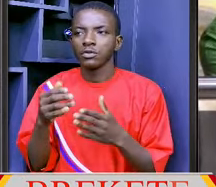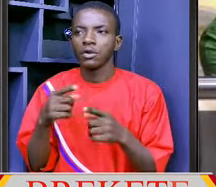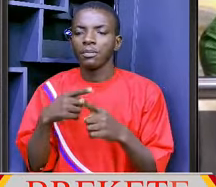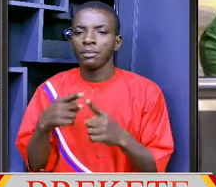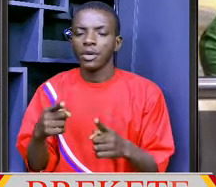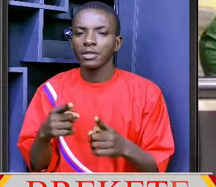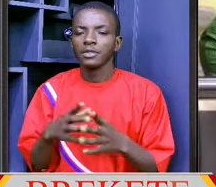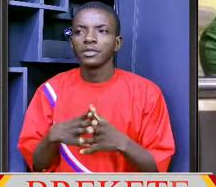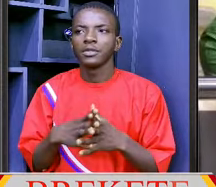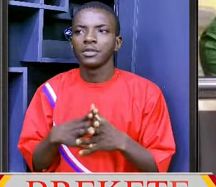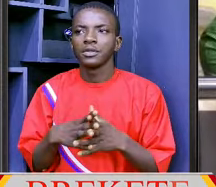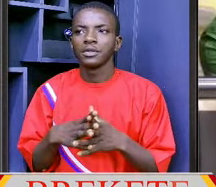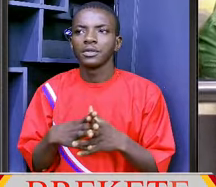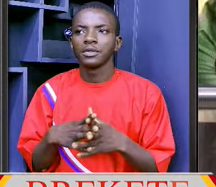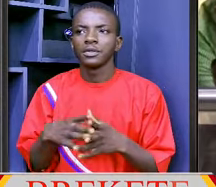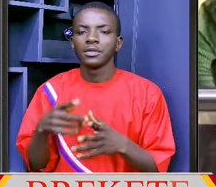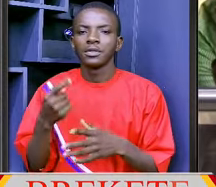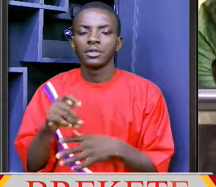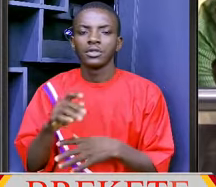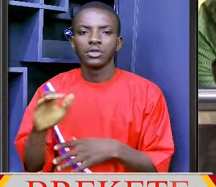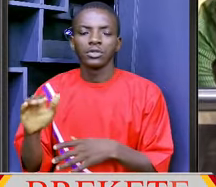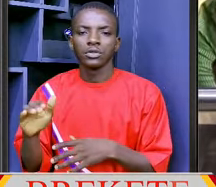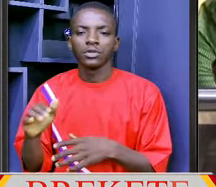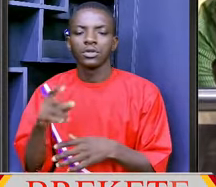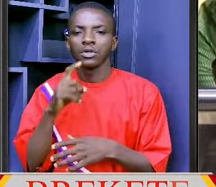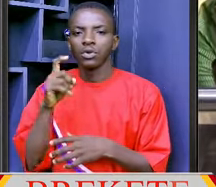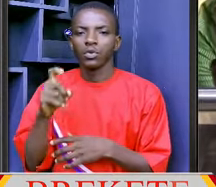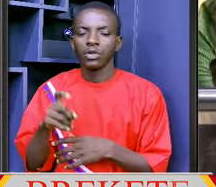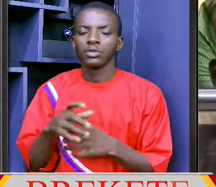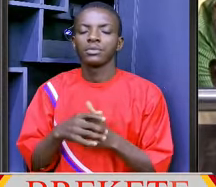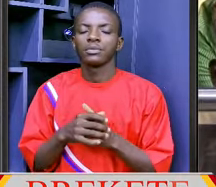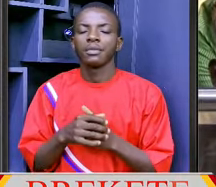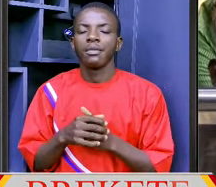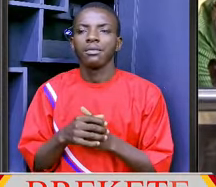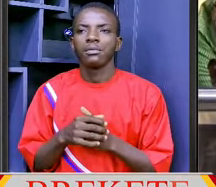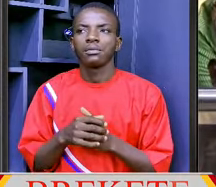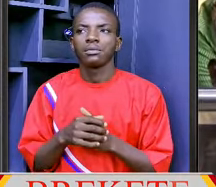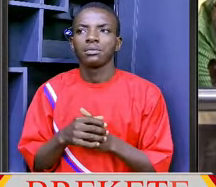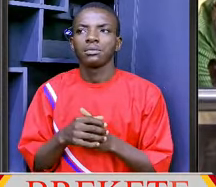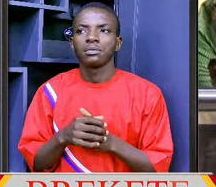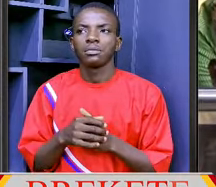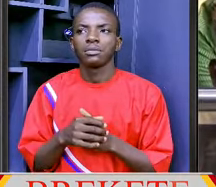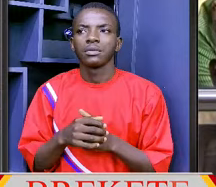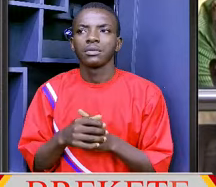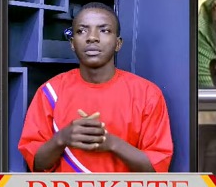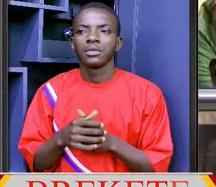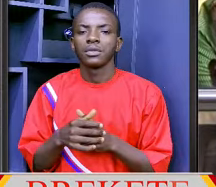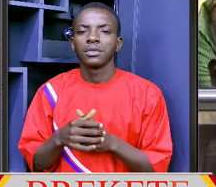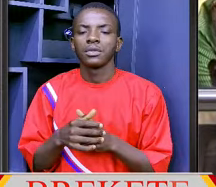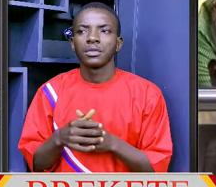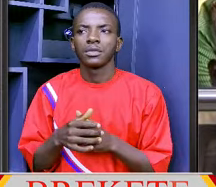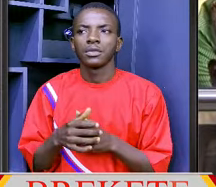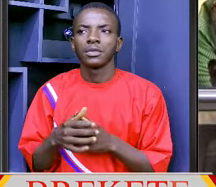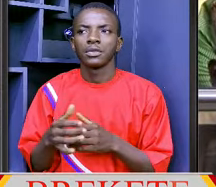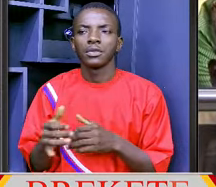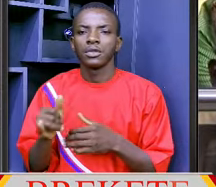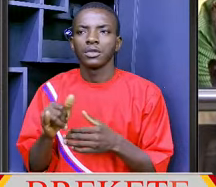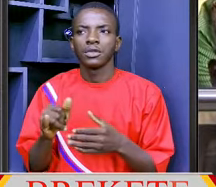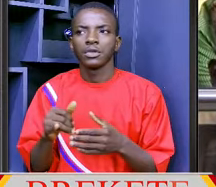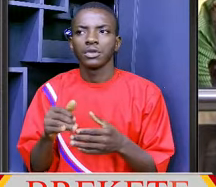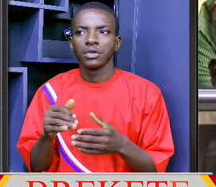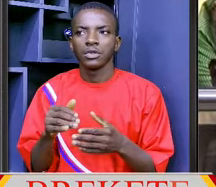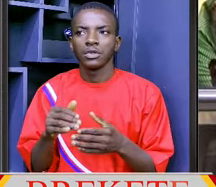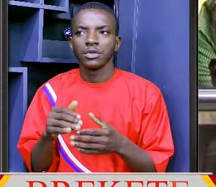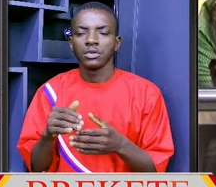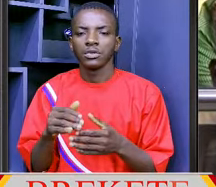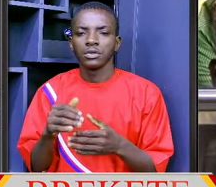But the children in question, if they want to, the mother wanted to be